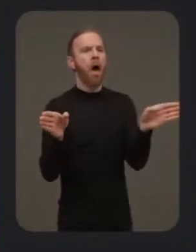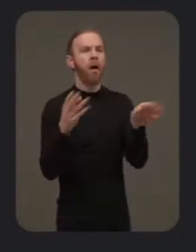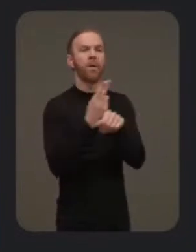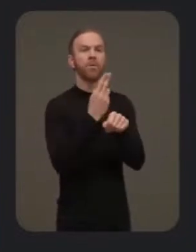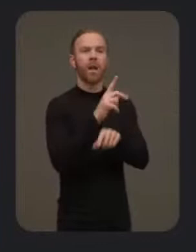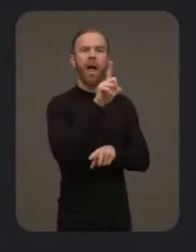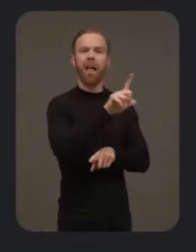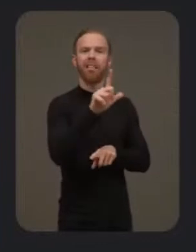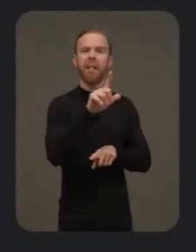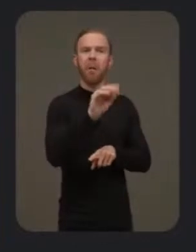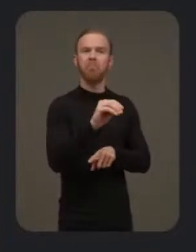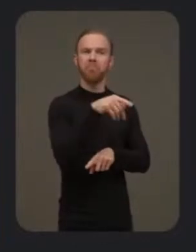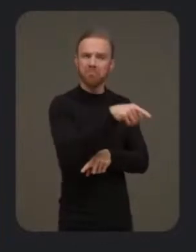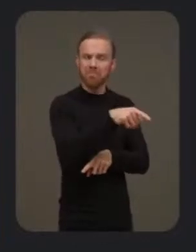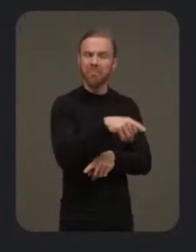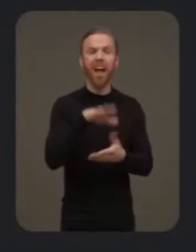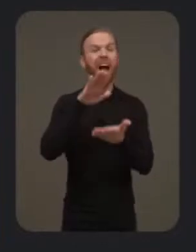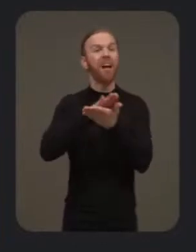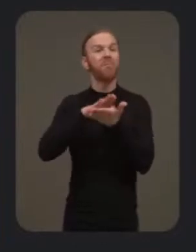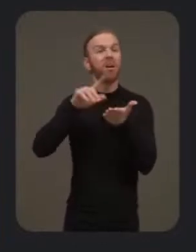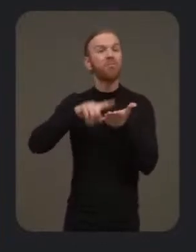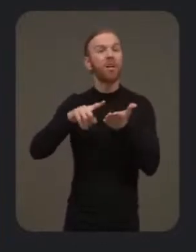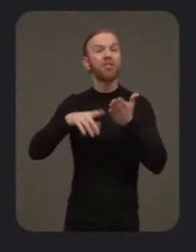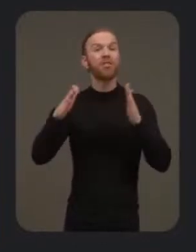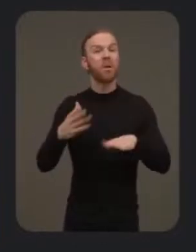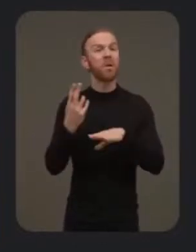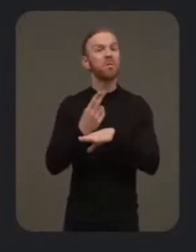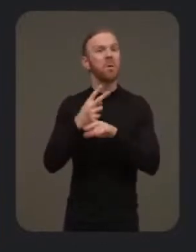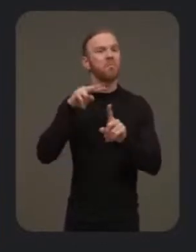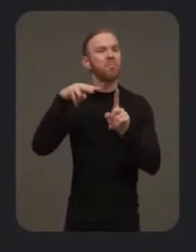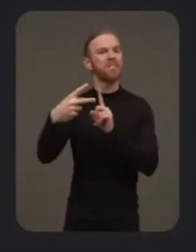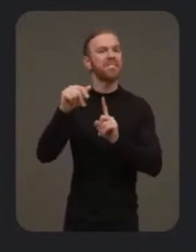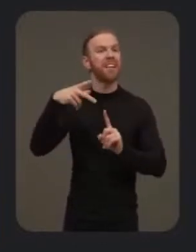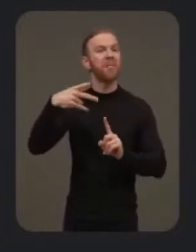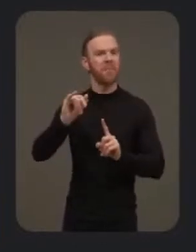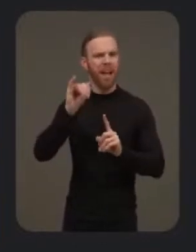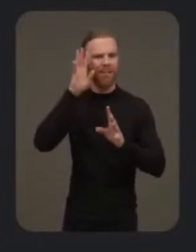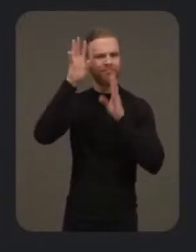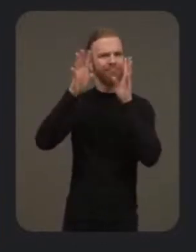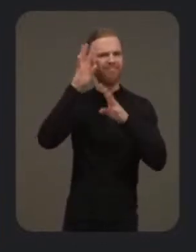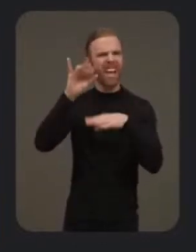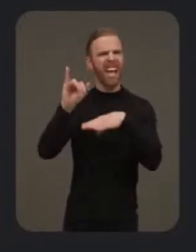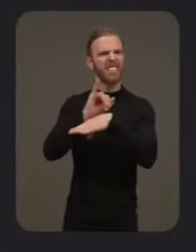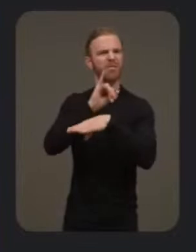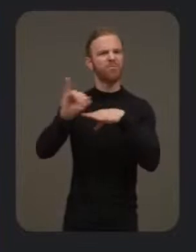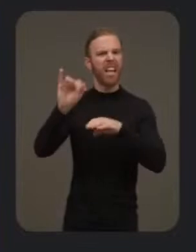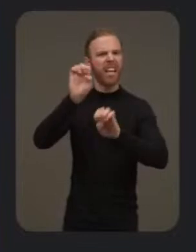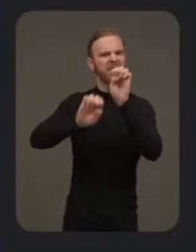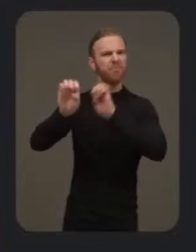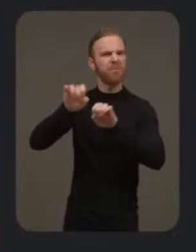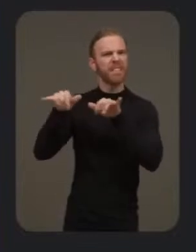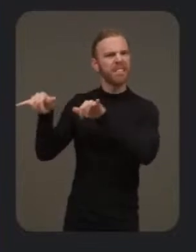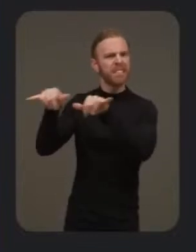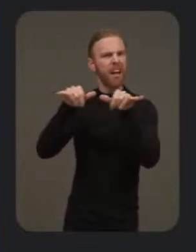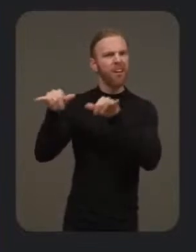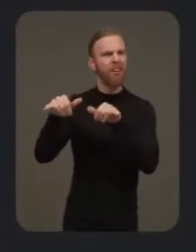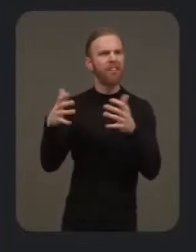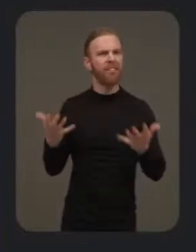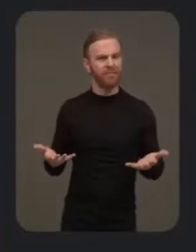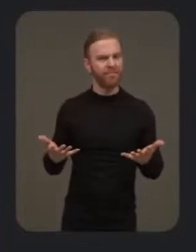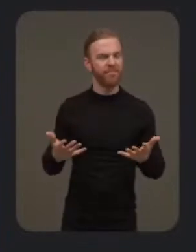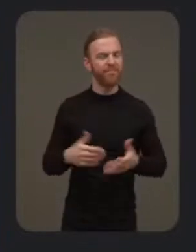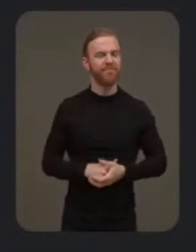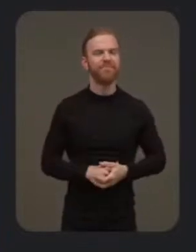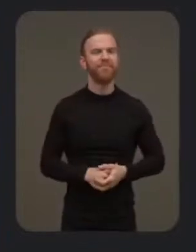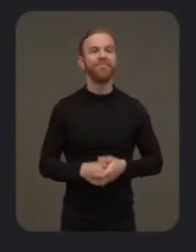models. Academic researchers have used our Perspective API to create an industry evaluation standard